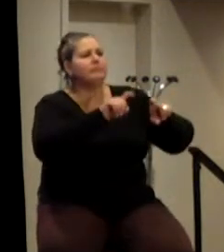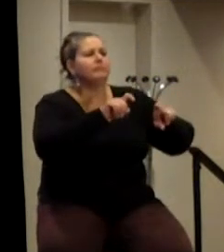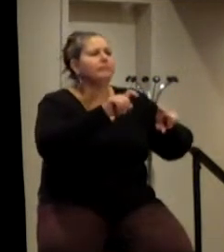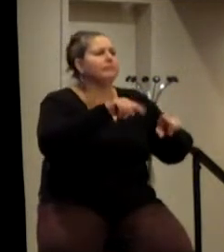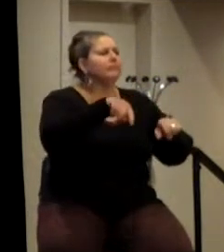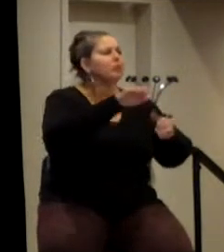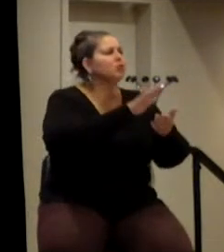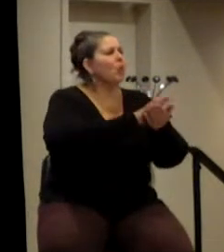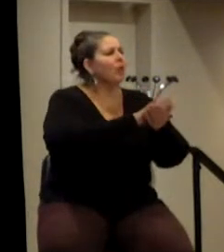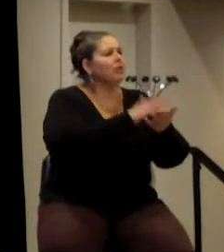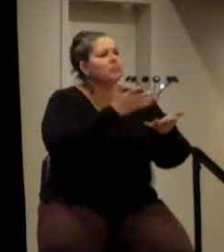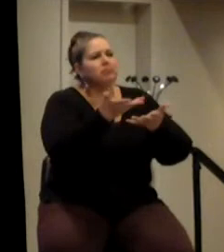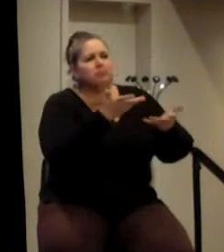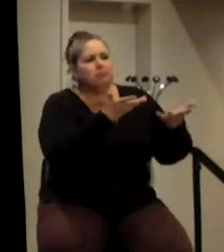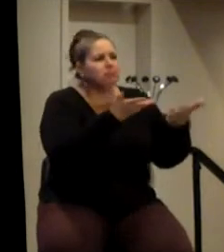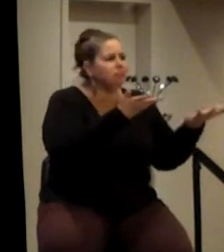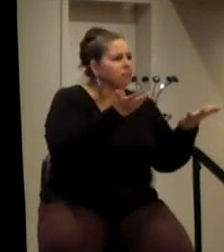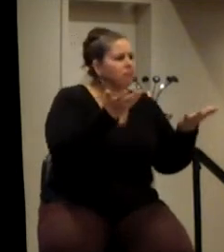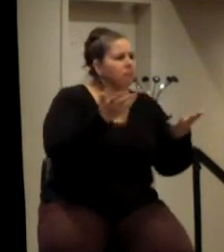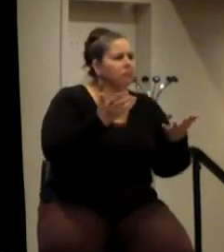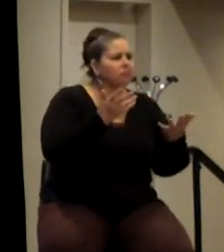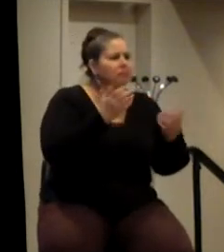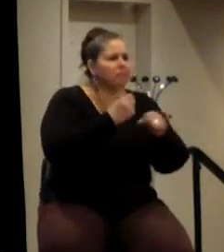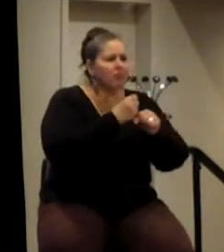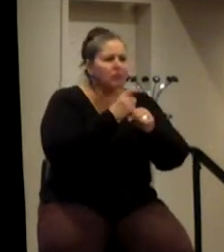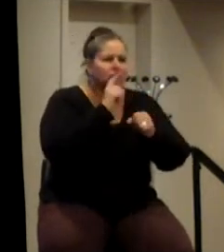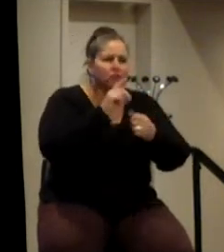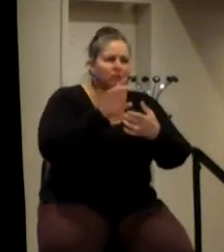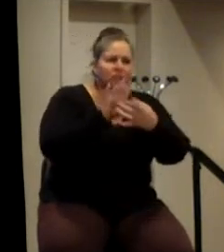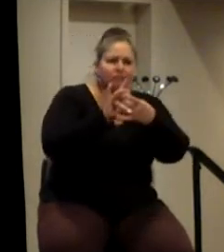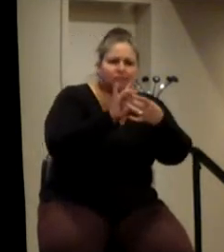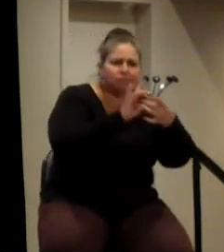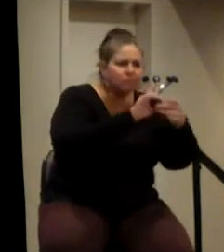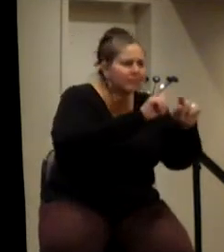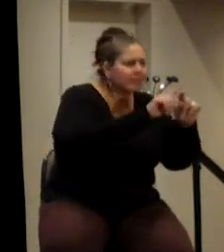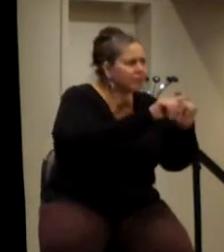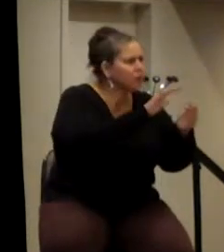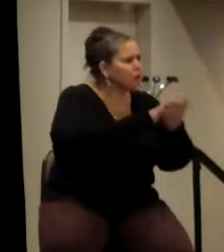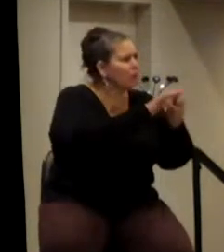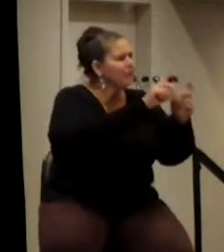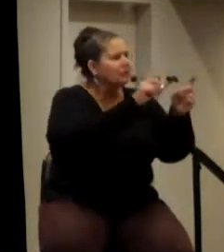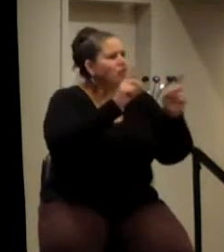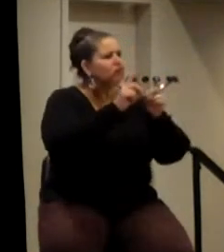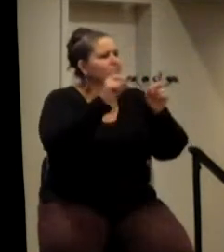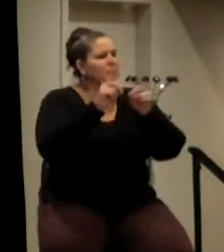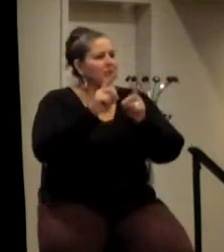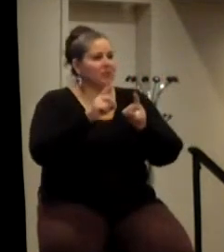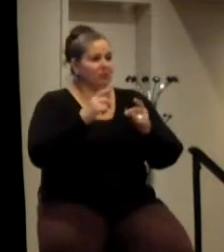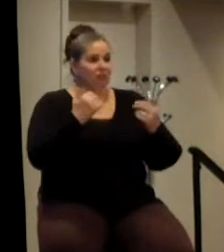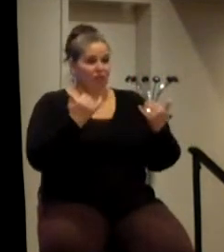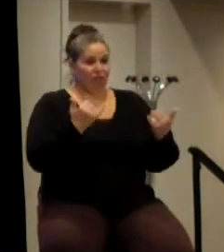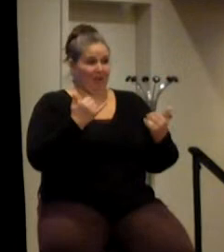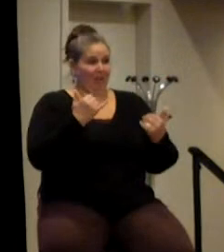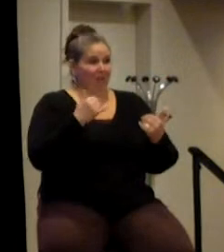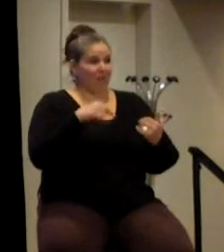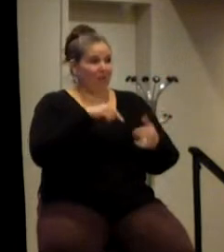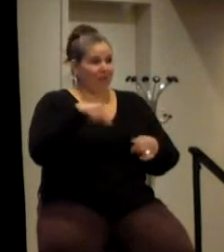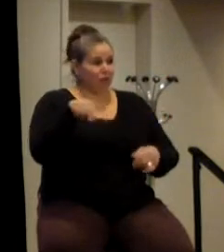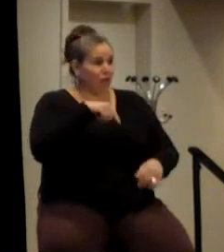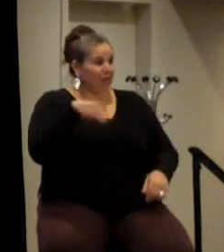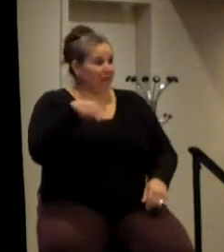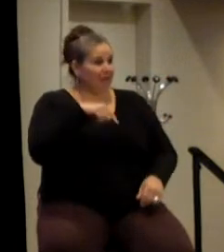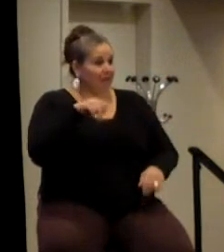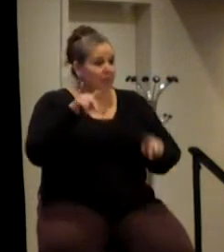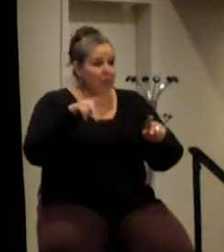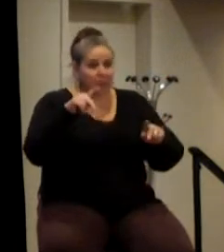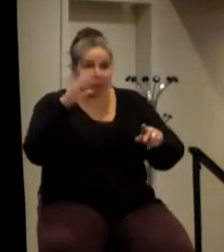schools, partnering with many of these districts. One of the risks are we don't know how many people are traveling this week. Coming back, we're making a lot